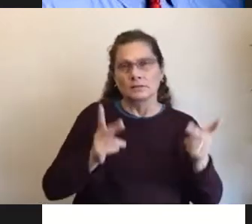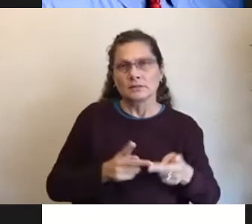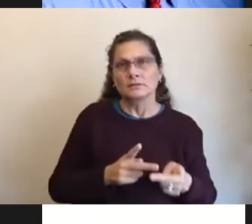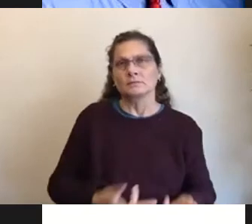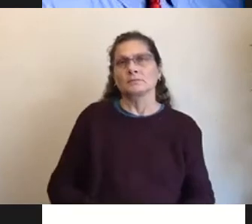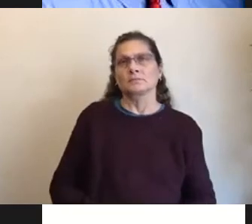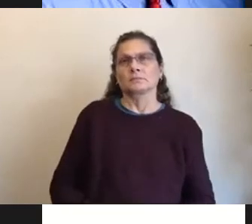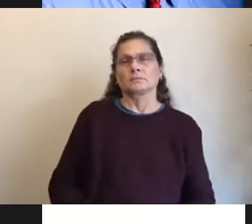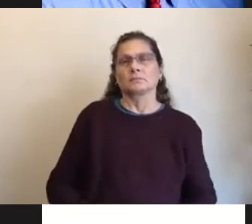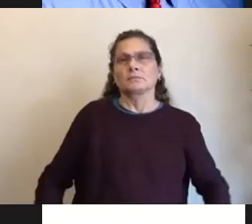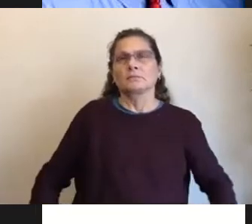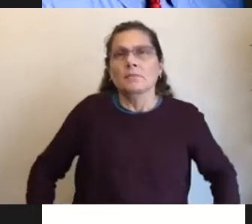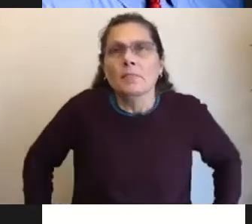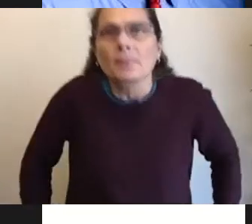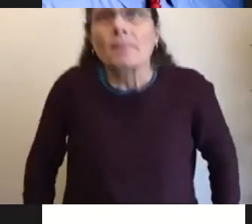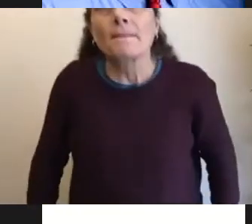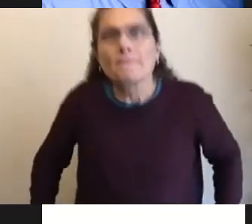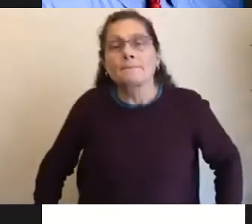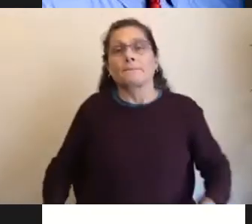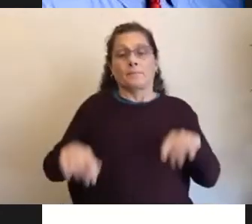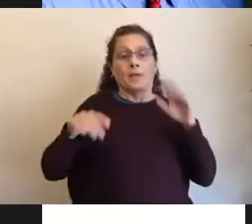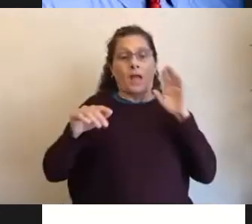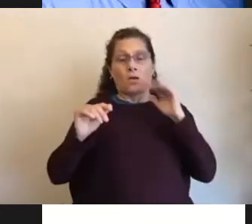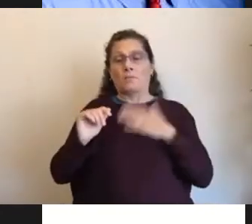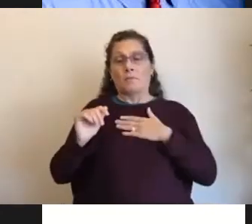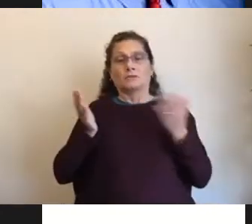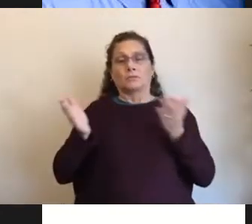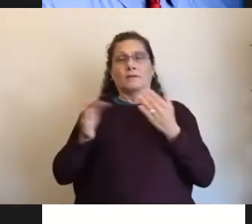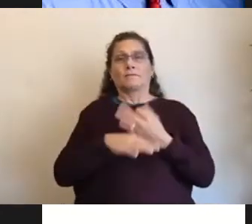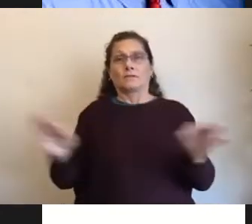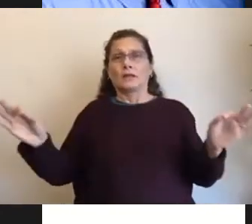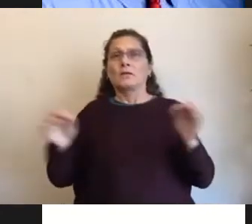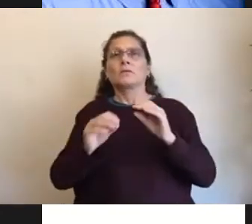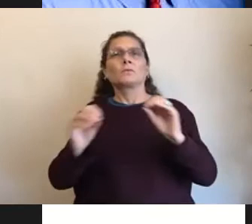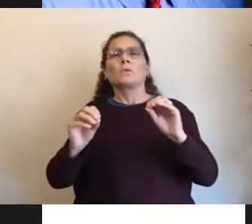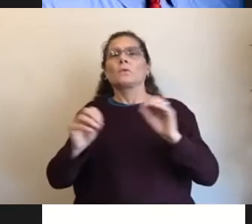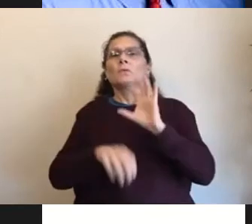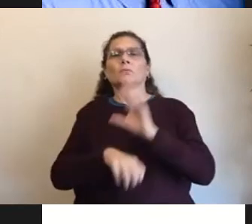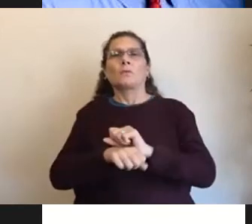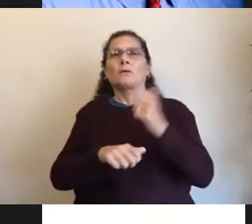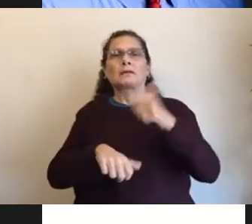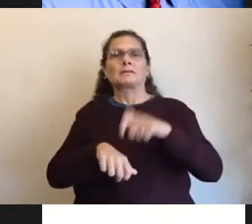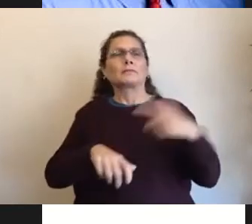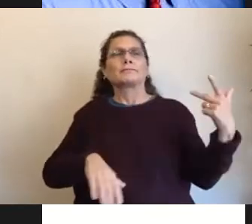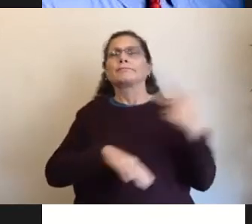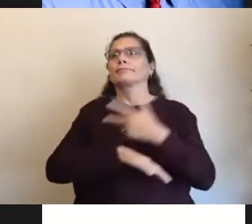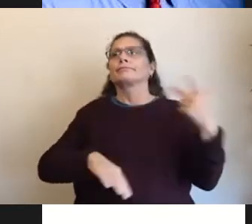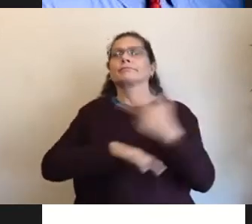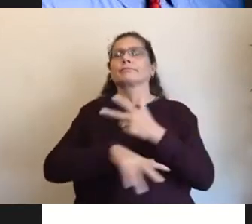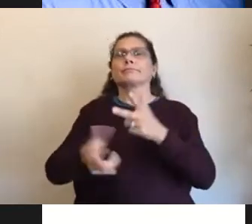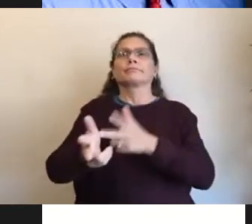free and it's no appointment. So there are absolutely times when there will be wait times. There are absolutely